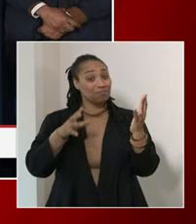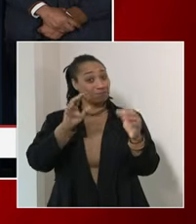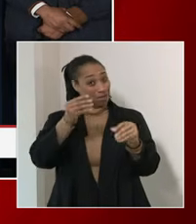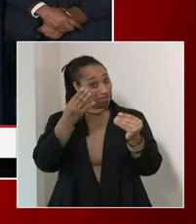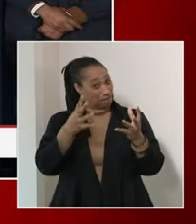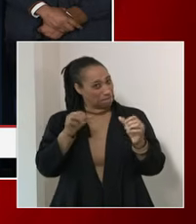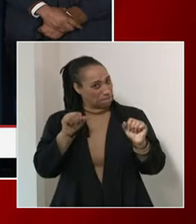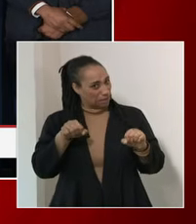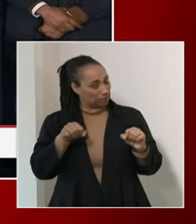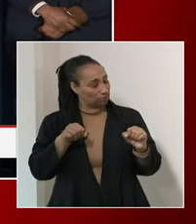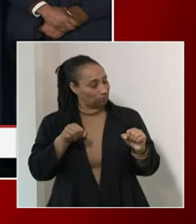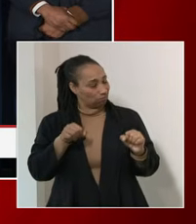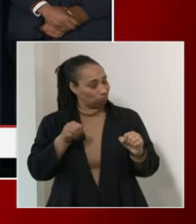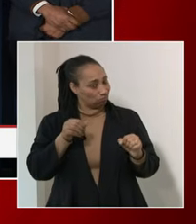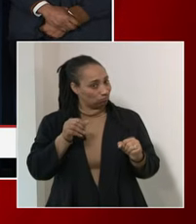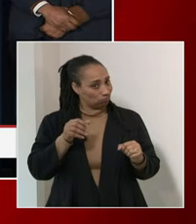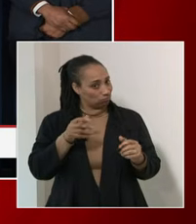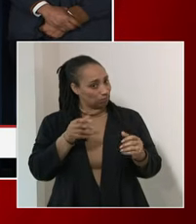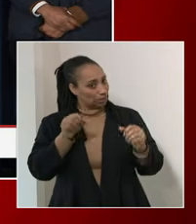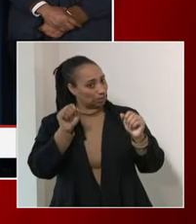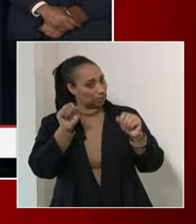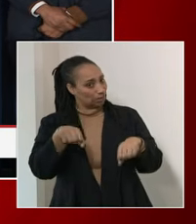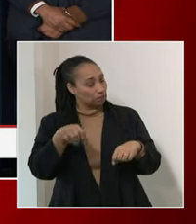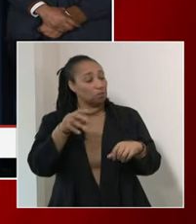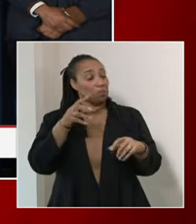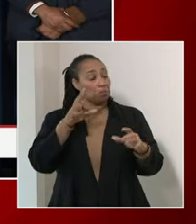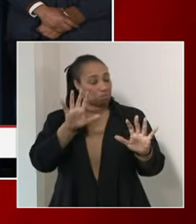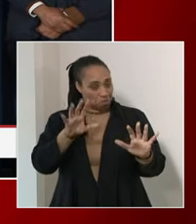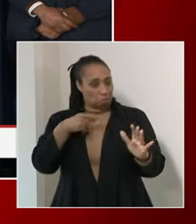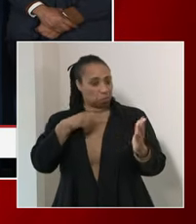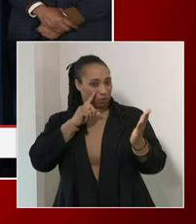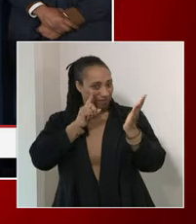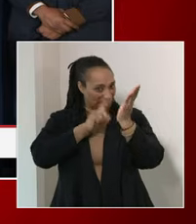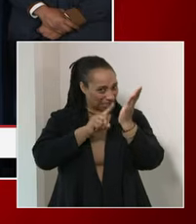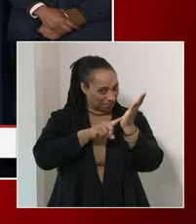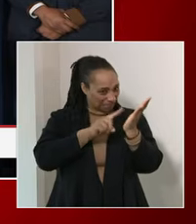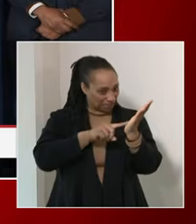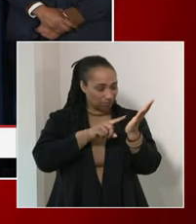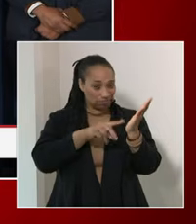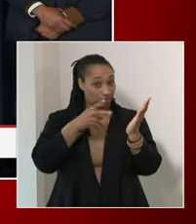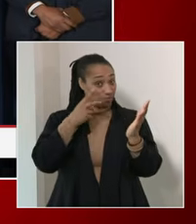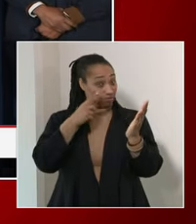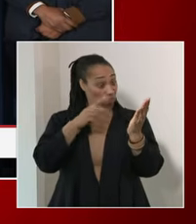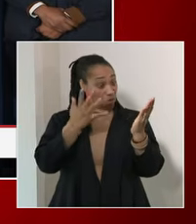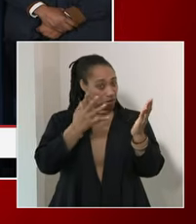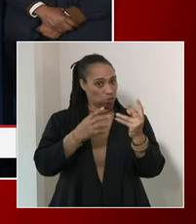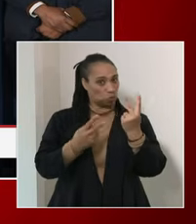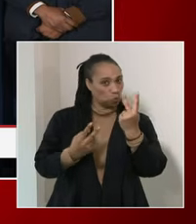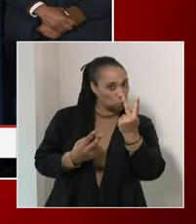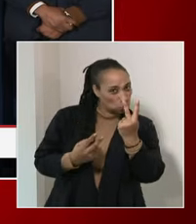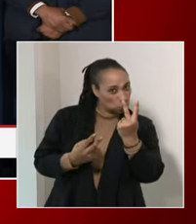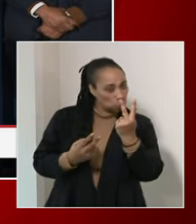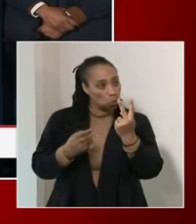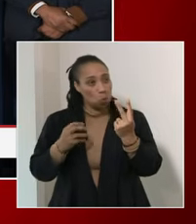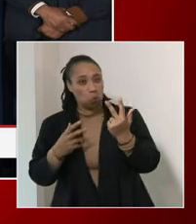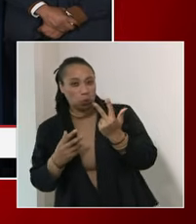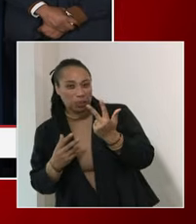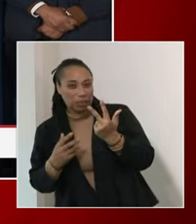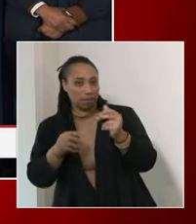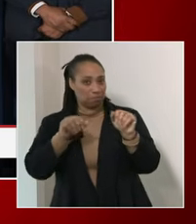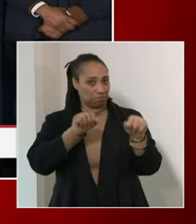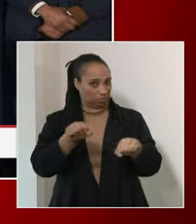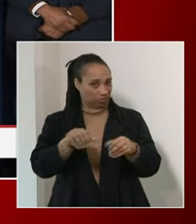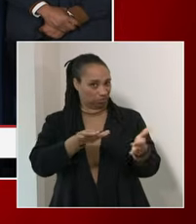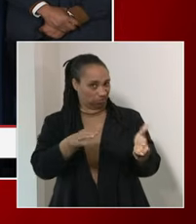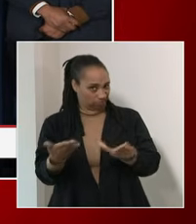are investigating at least 2 deaths and maybe 3 or 4. Are these all separate